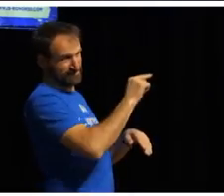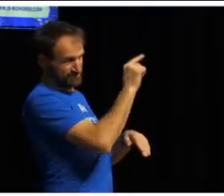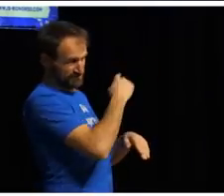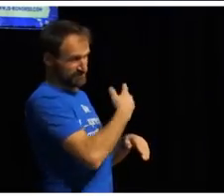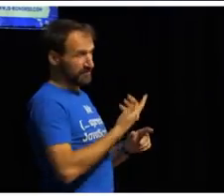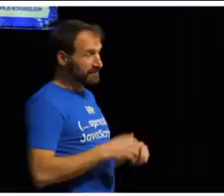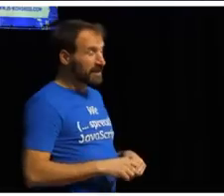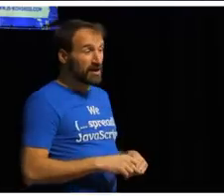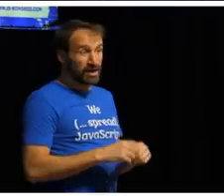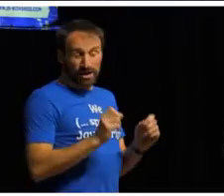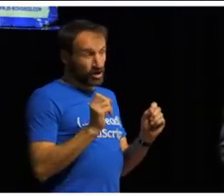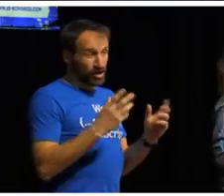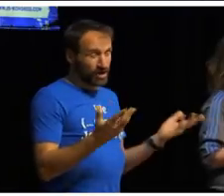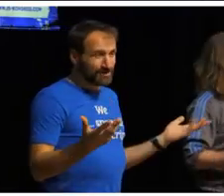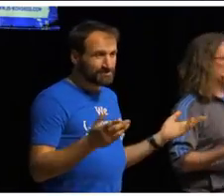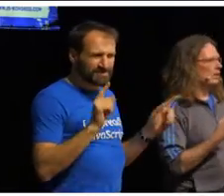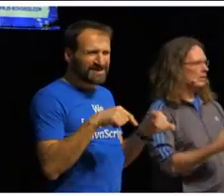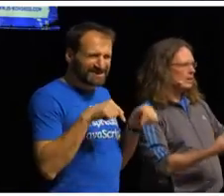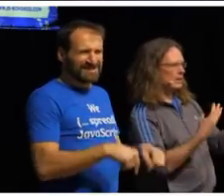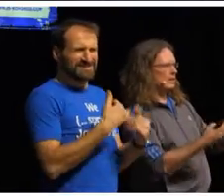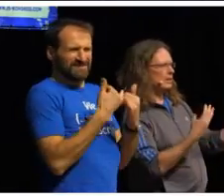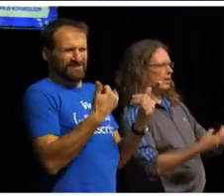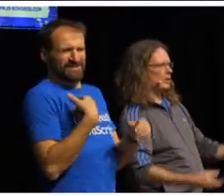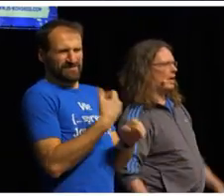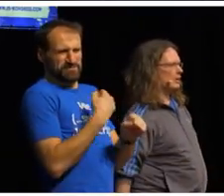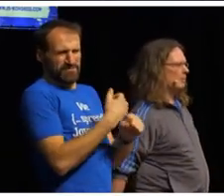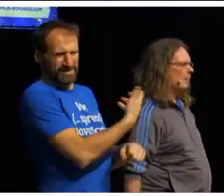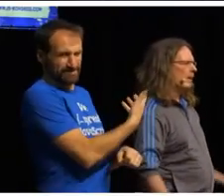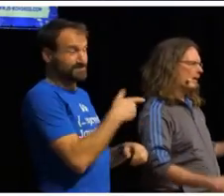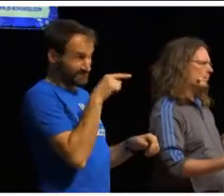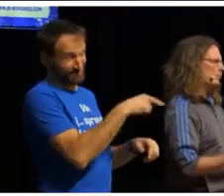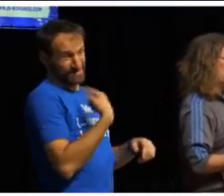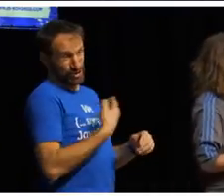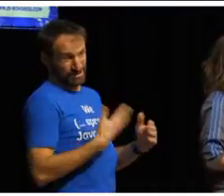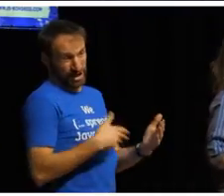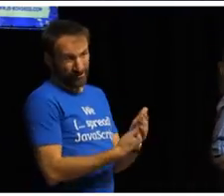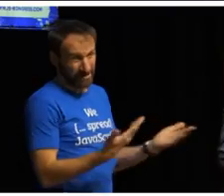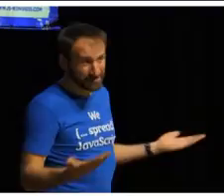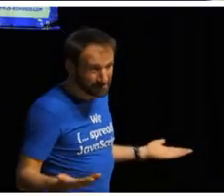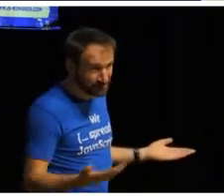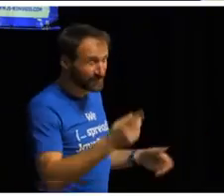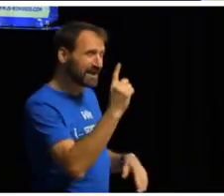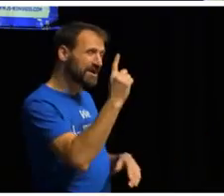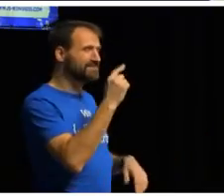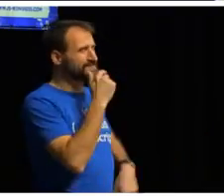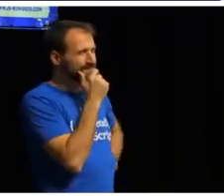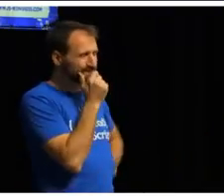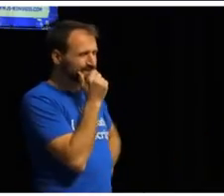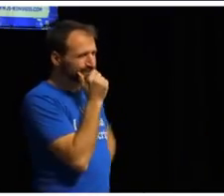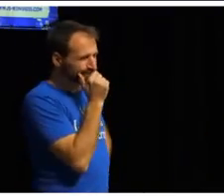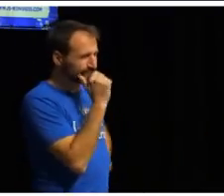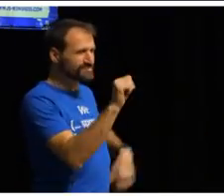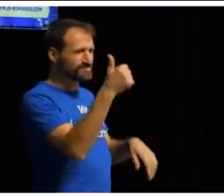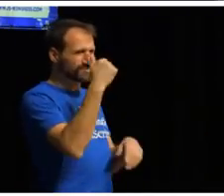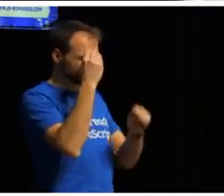Okay. How are we going to do this? So this is our task. But first of all, maybe why is that at all